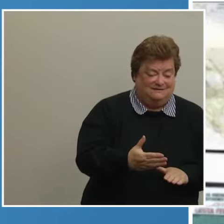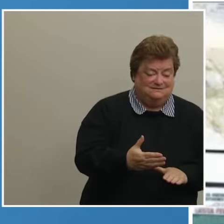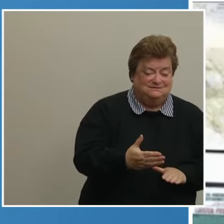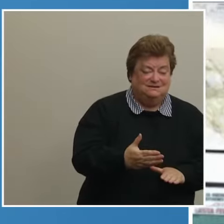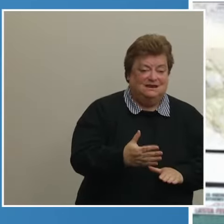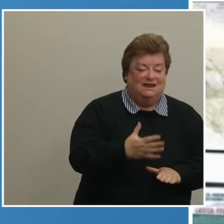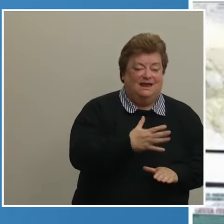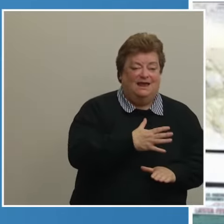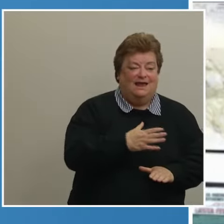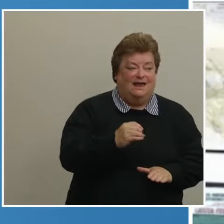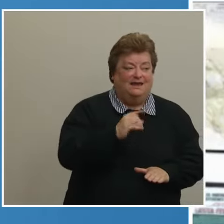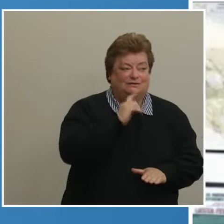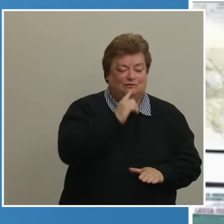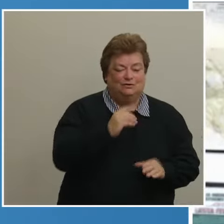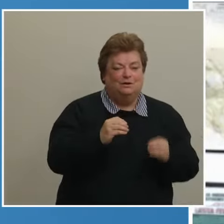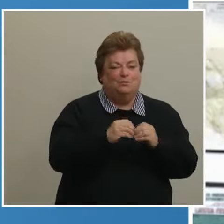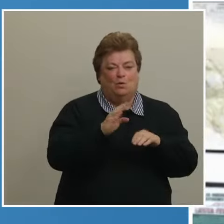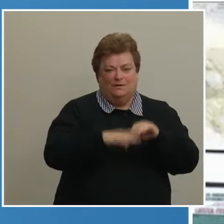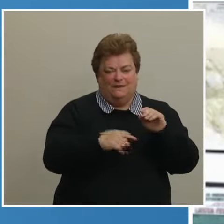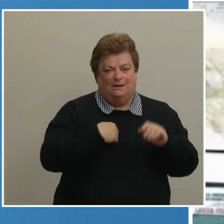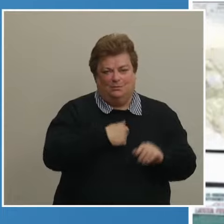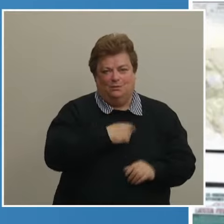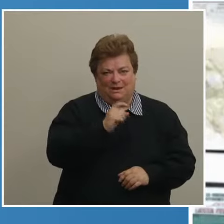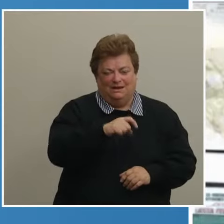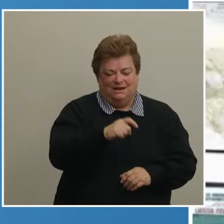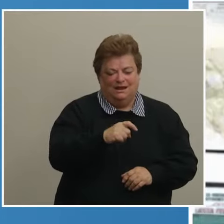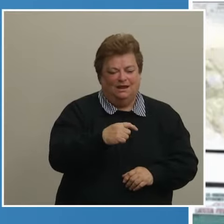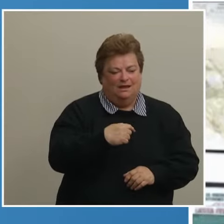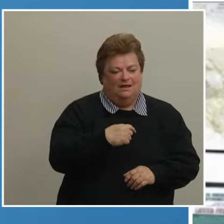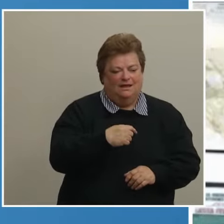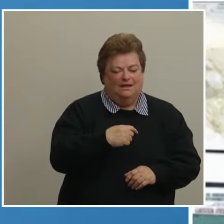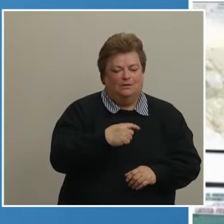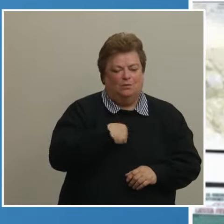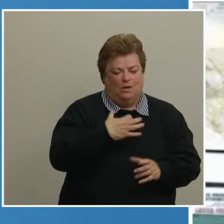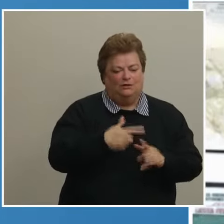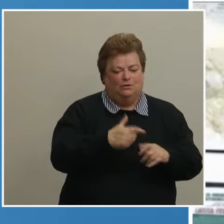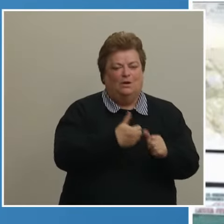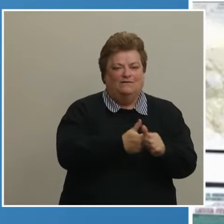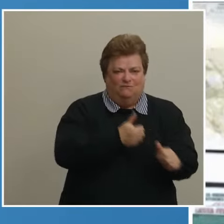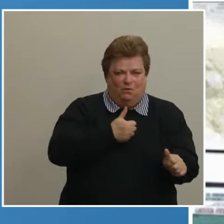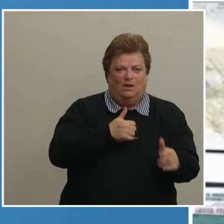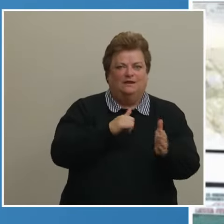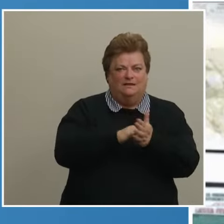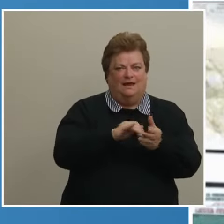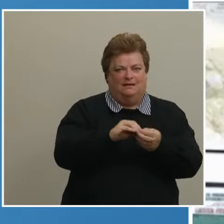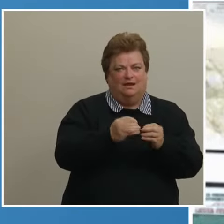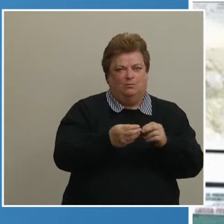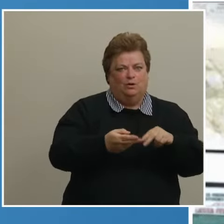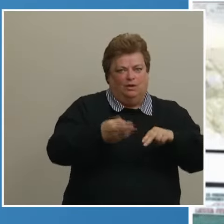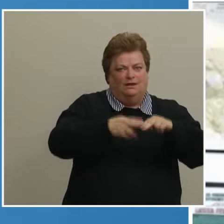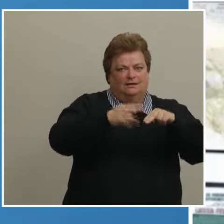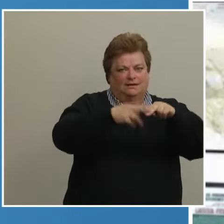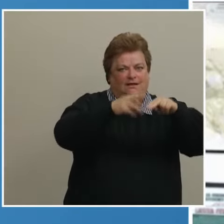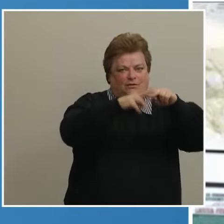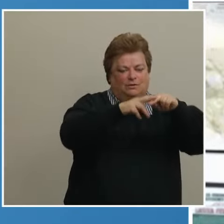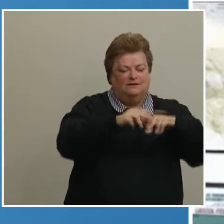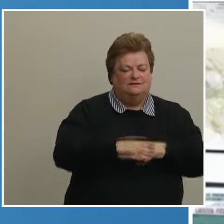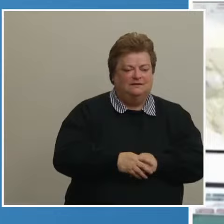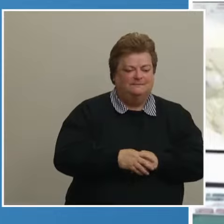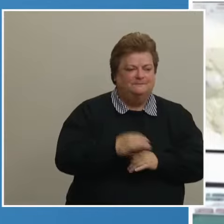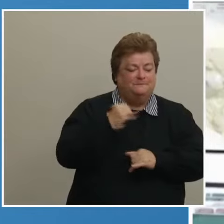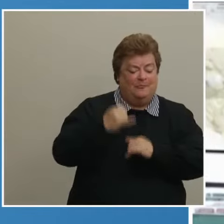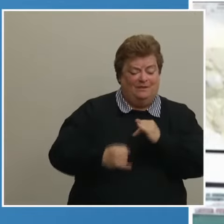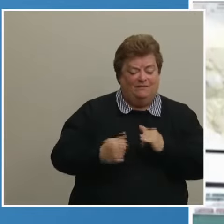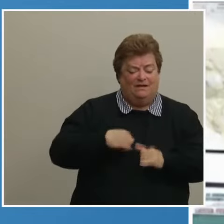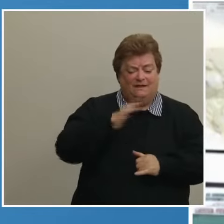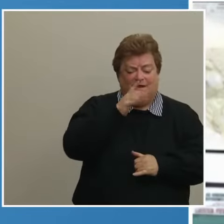than we need to, and we would like to avoid that trend continuing. And finally, I will